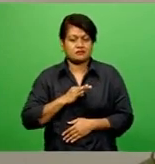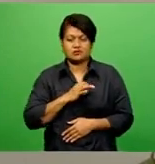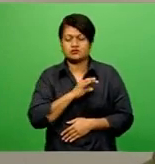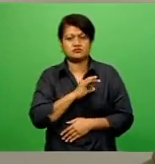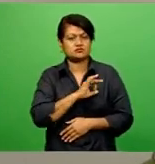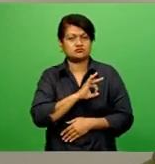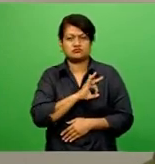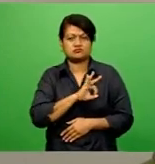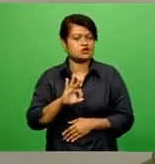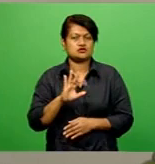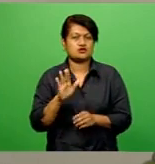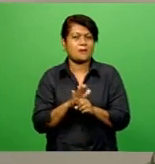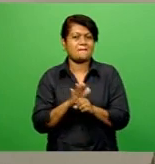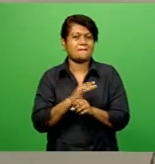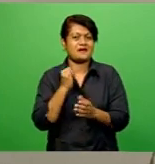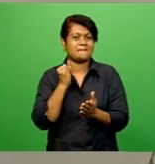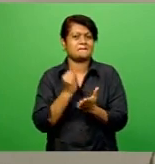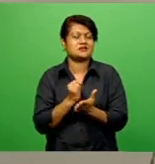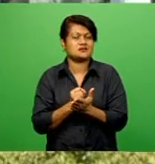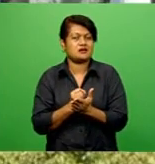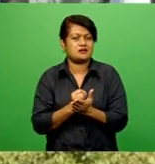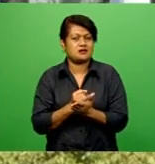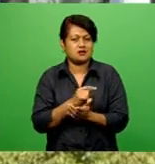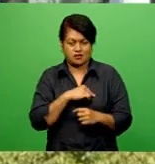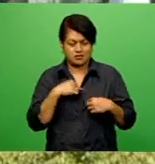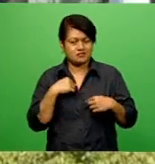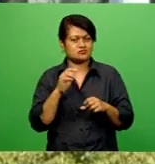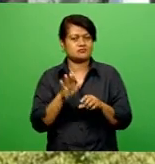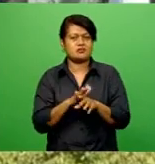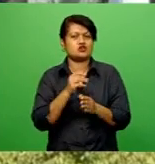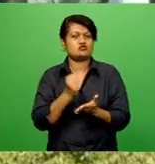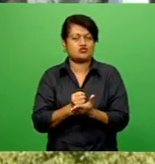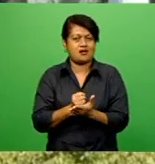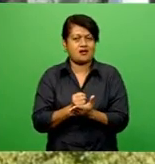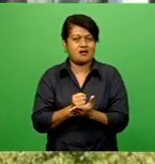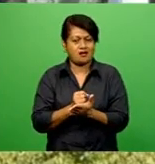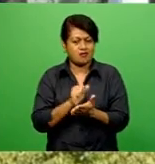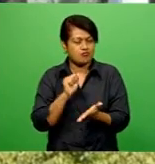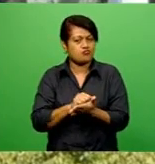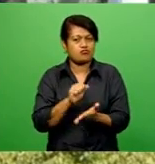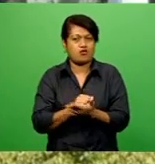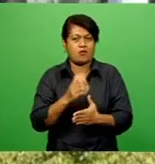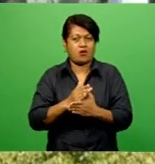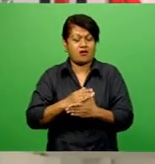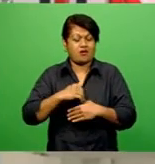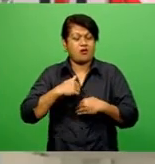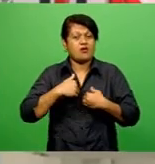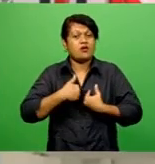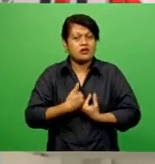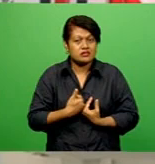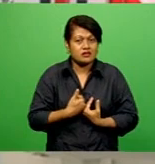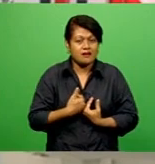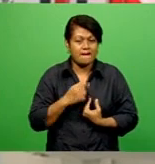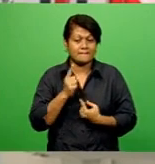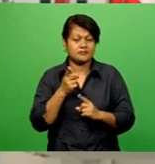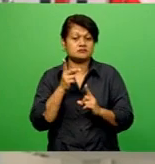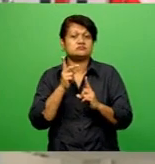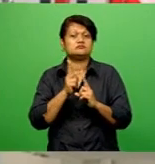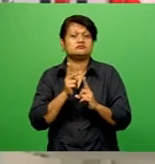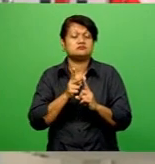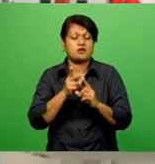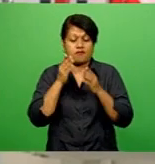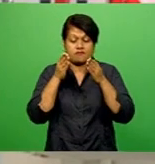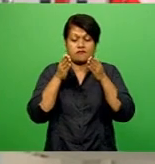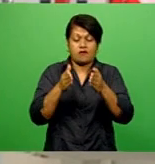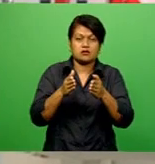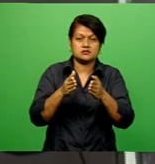this ball. We must not drop this ball. It's been tiring, exhausting, but the purpose and the focus